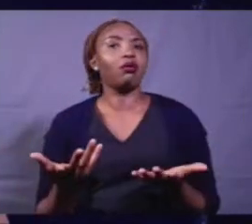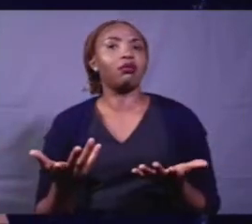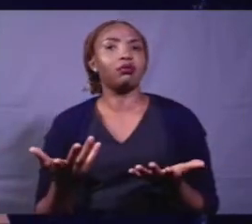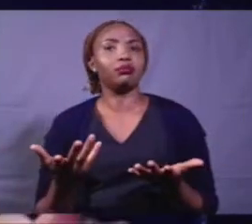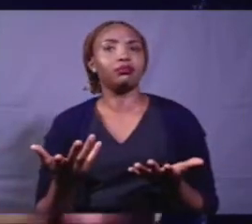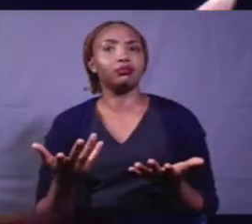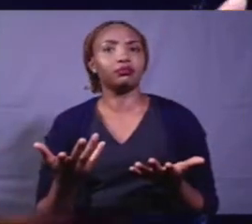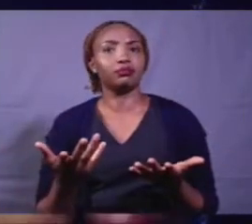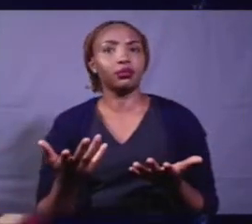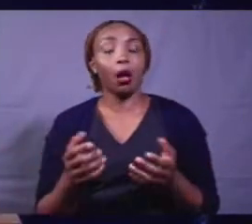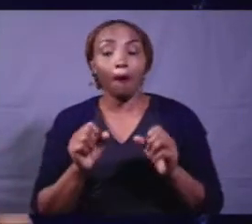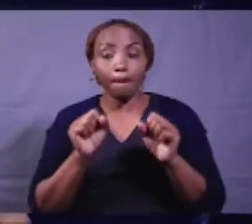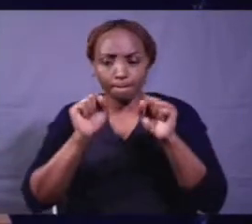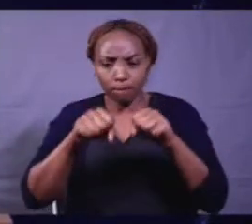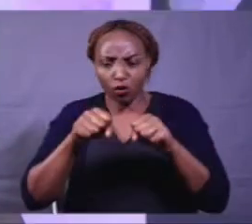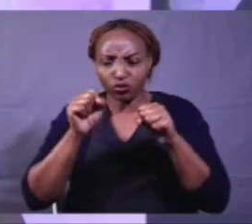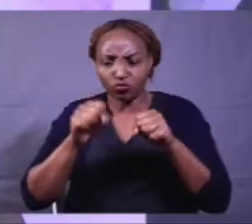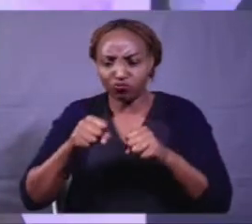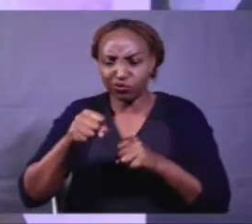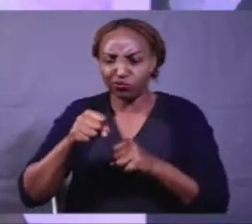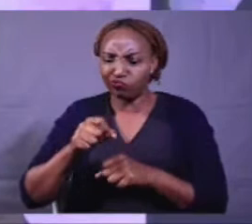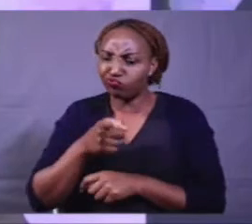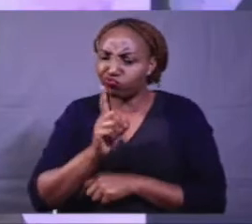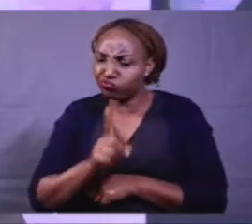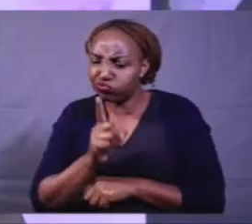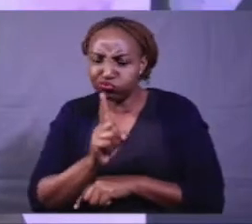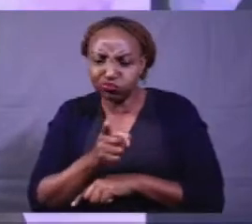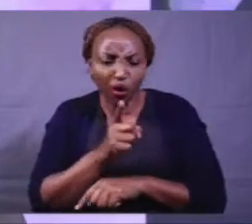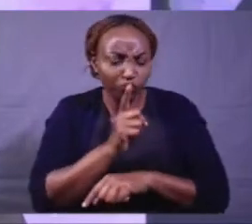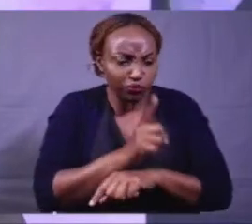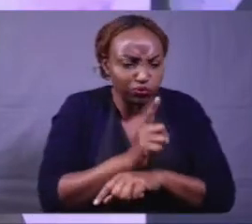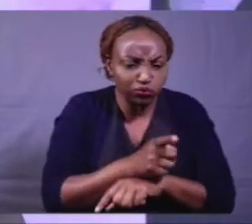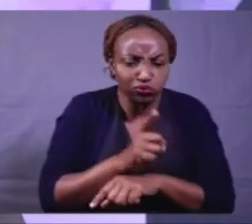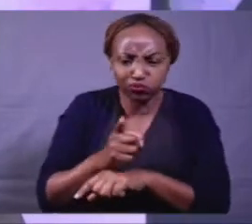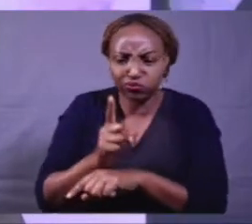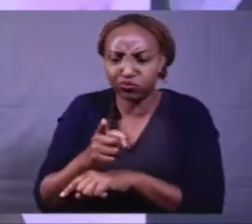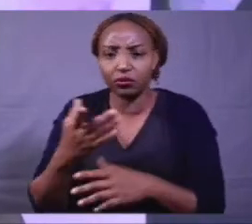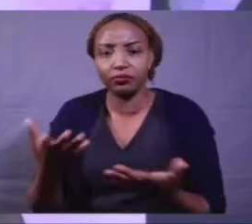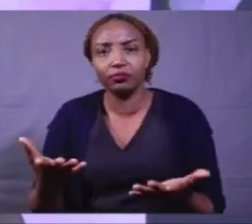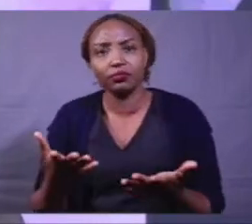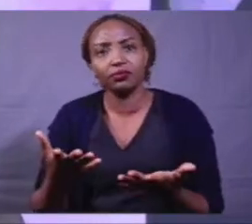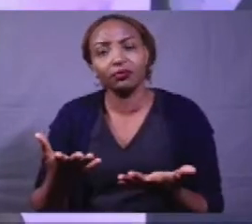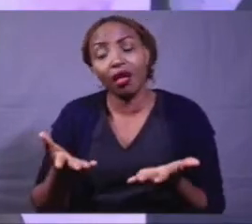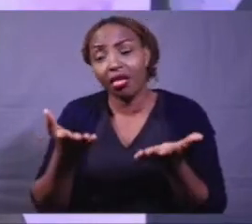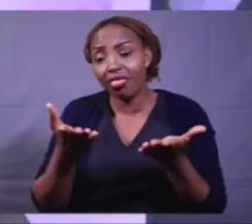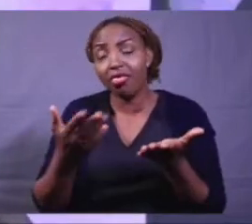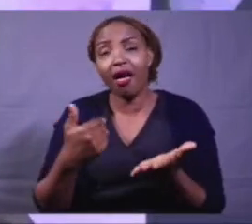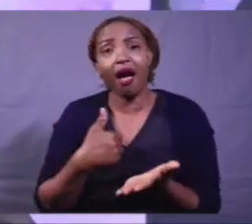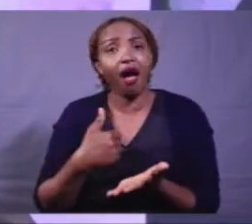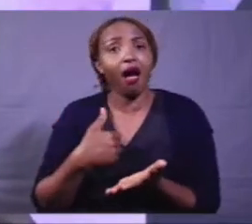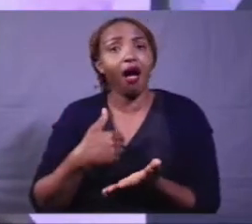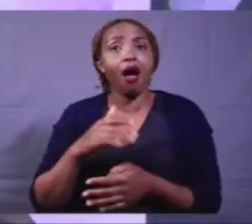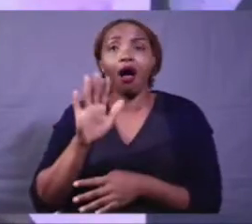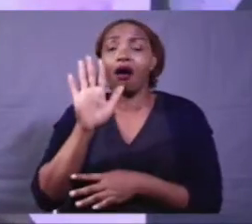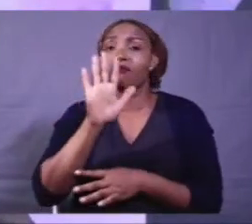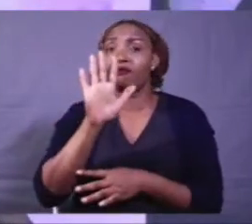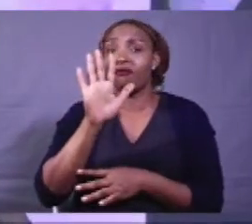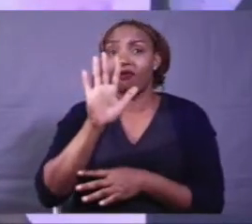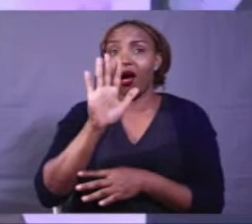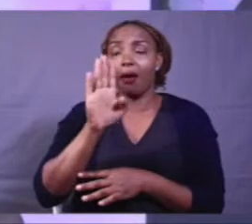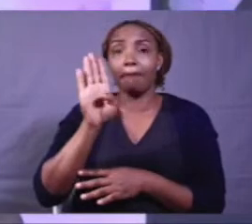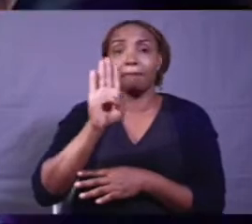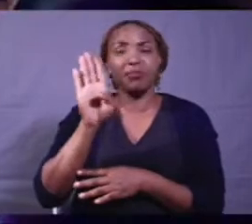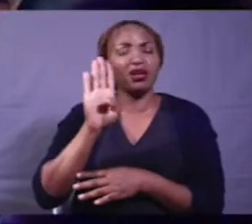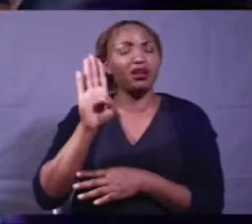police everyone. Like April said, there are like 5 billion people on using internet. You cannot